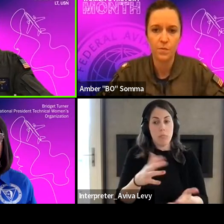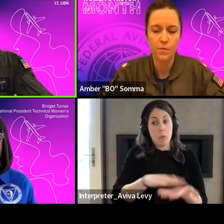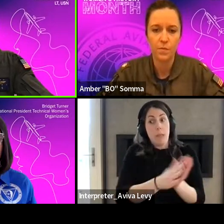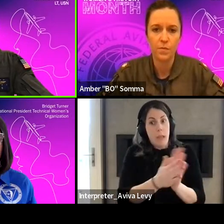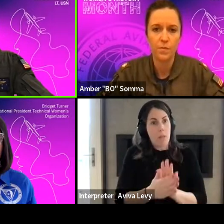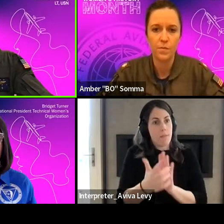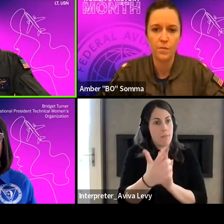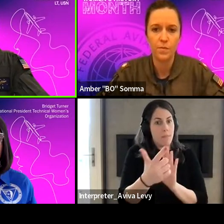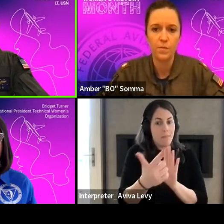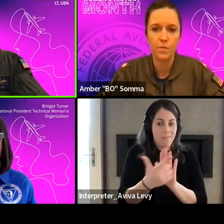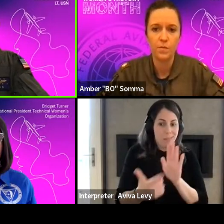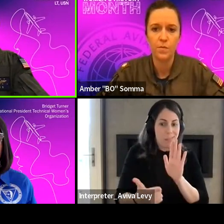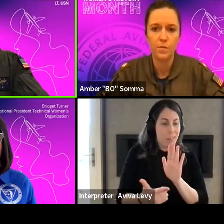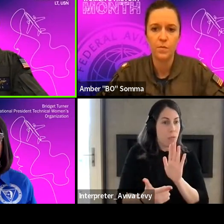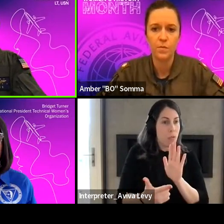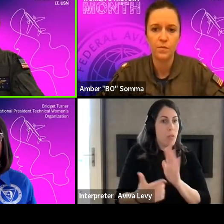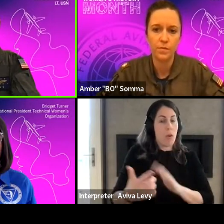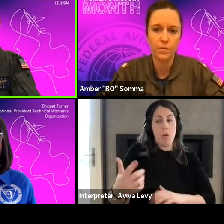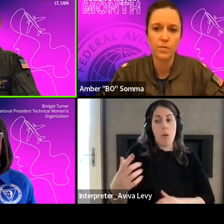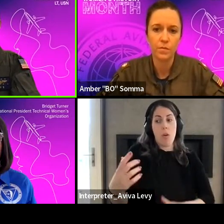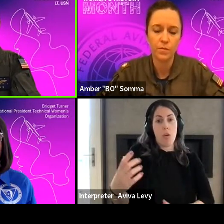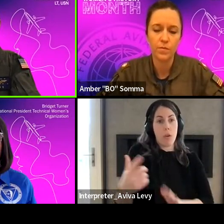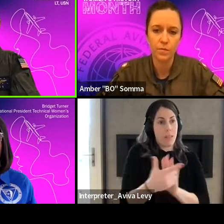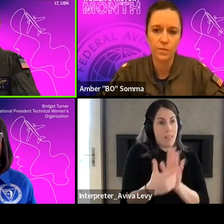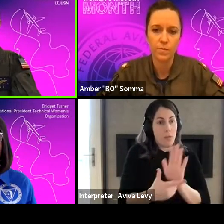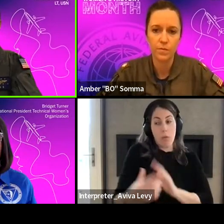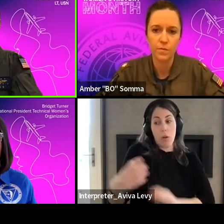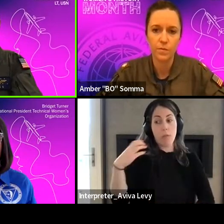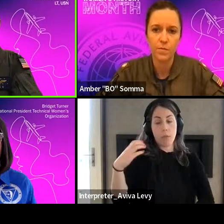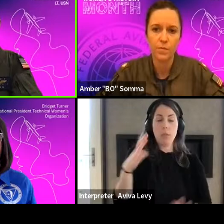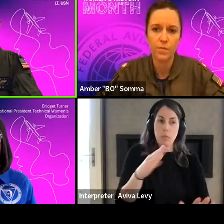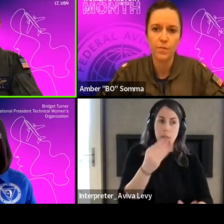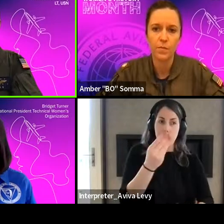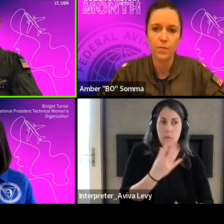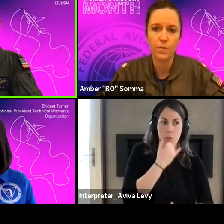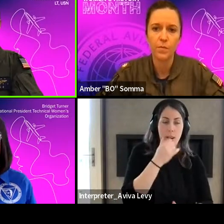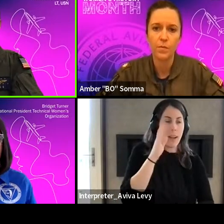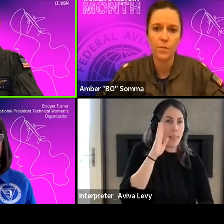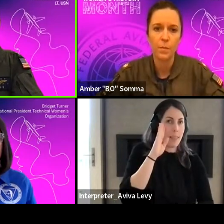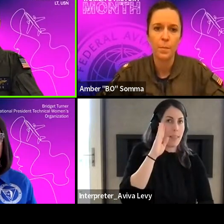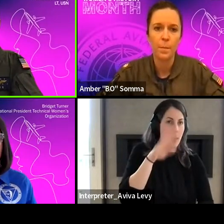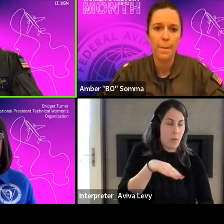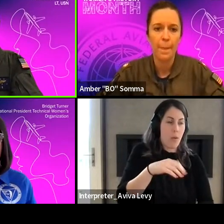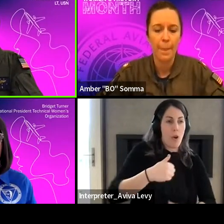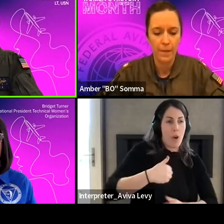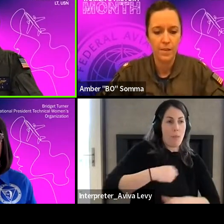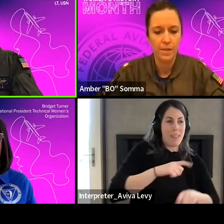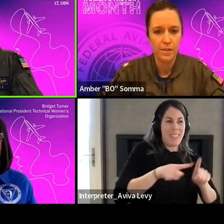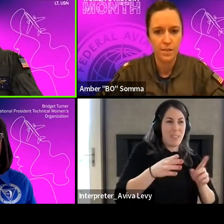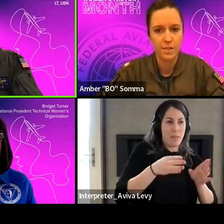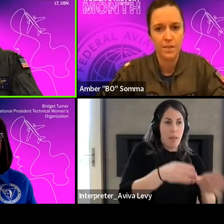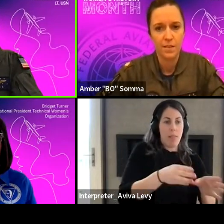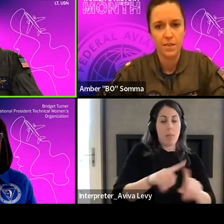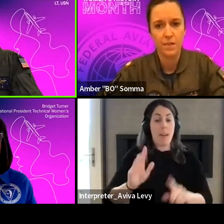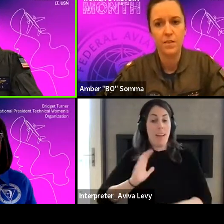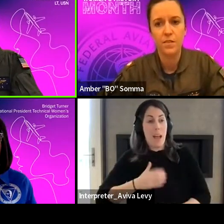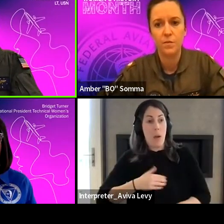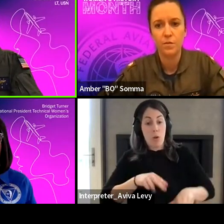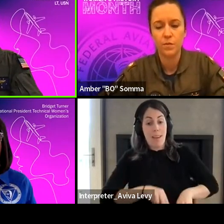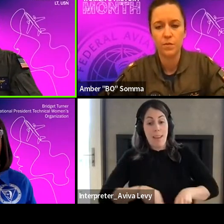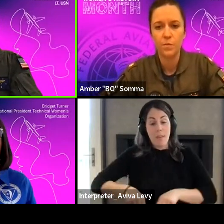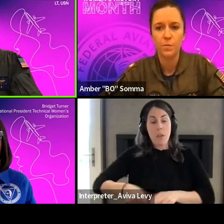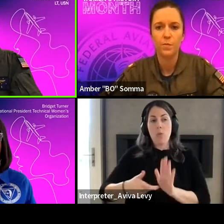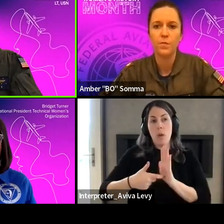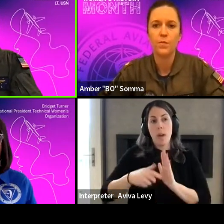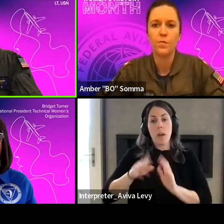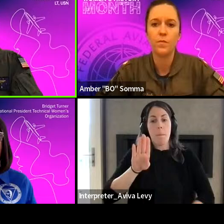field, I mean, correct me if I'm wrong, because I know the Army has different routes and that's a different world. But for us, we do require a bachelor's.